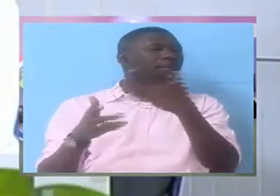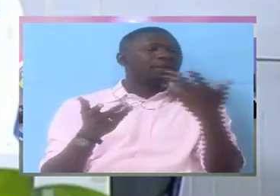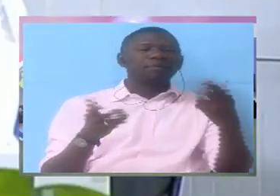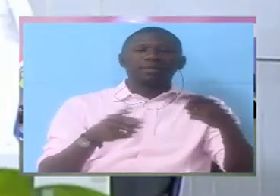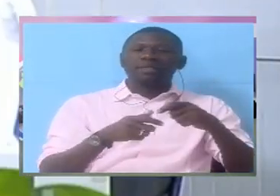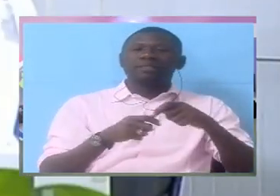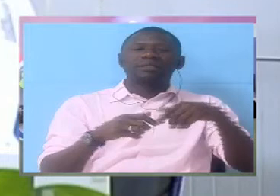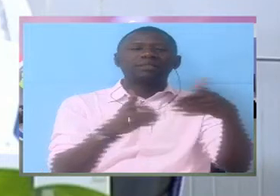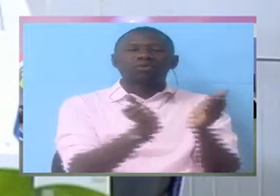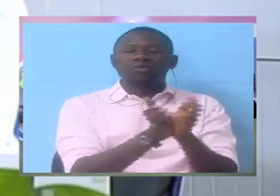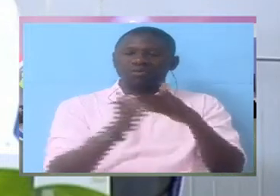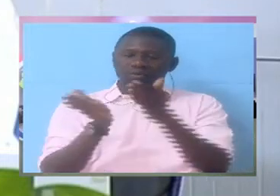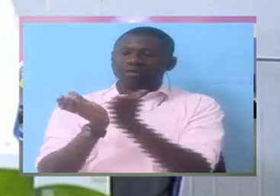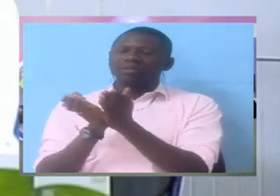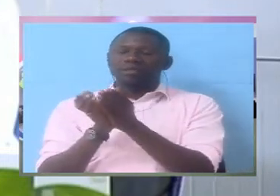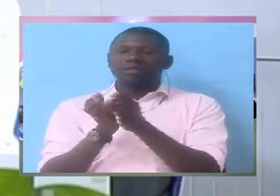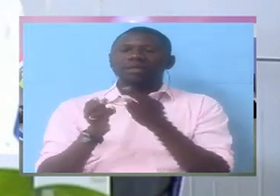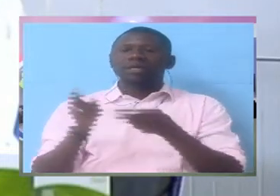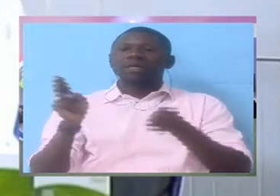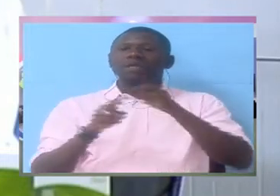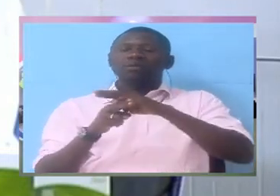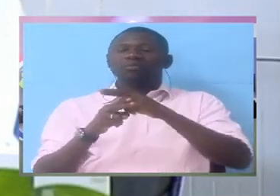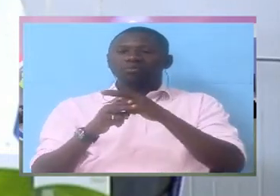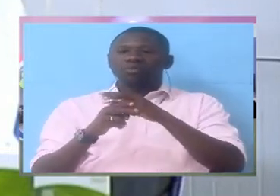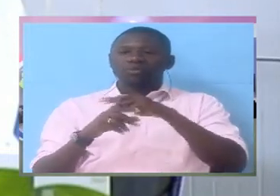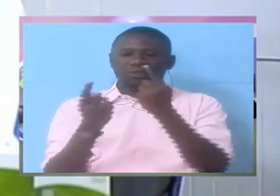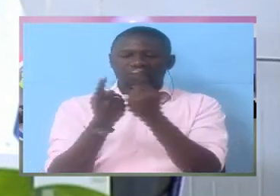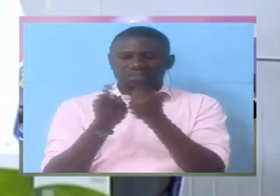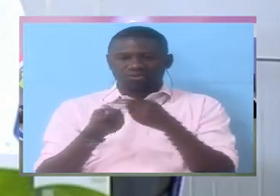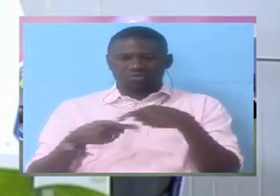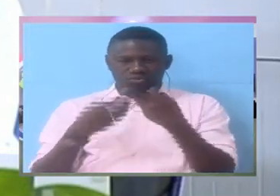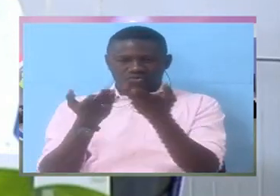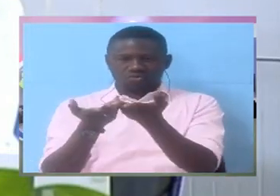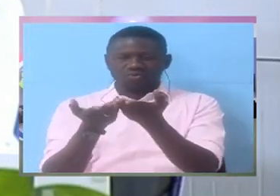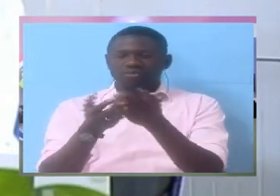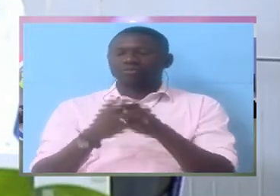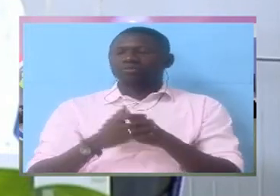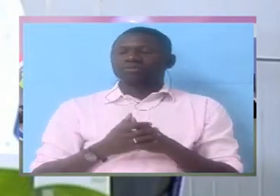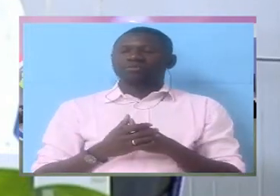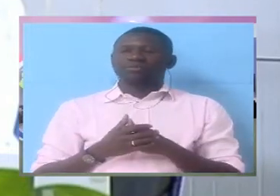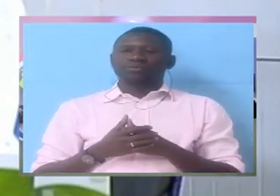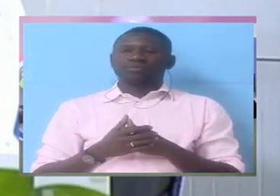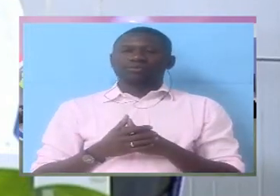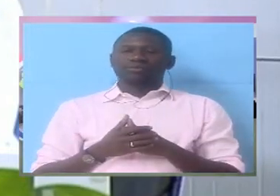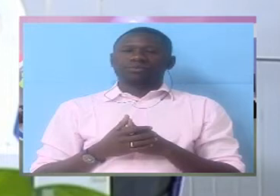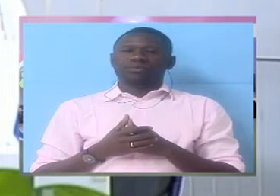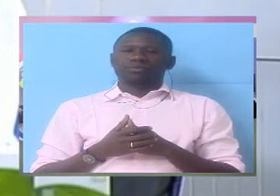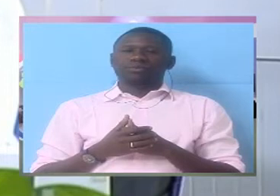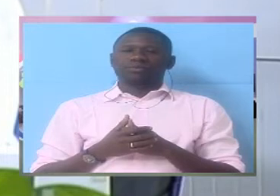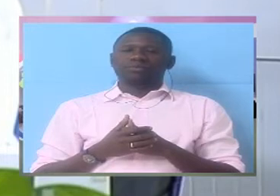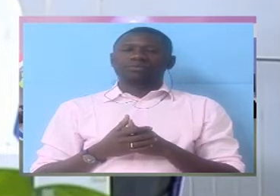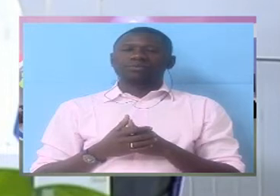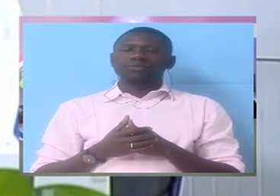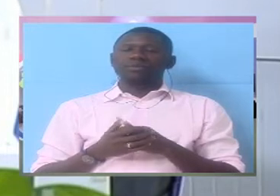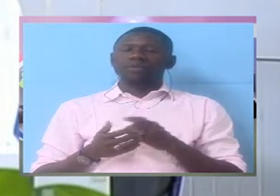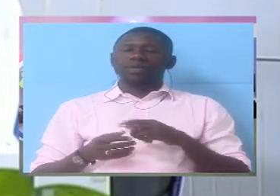so, except counter espionage, they are directly under the Director General.